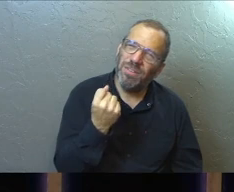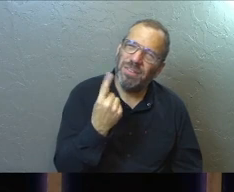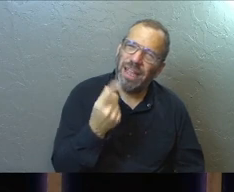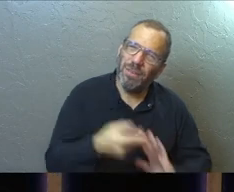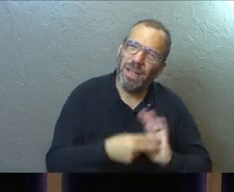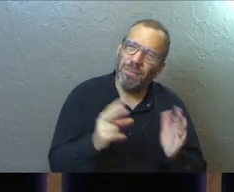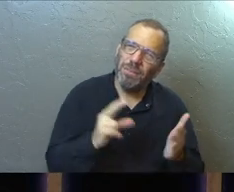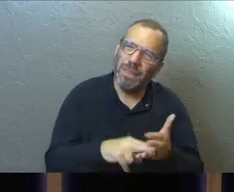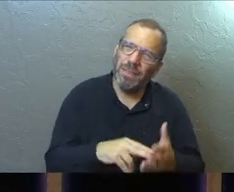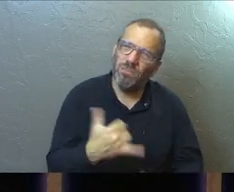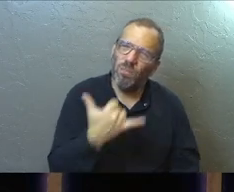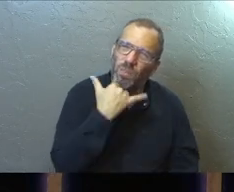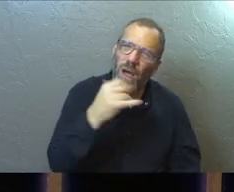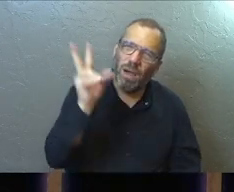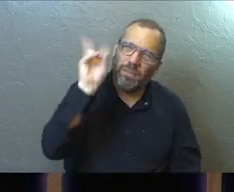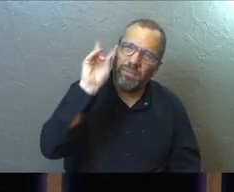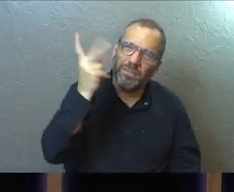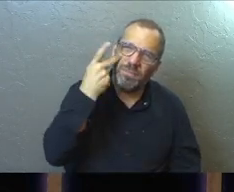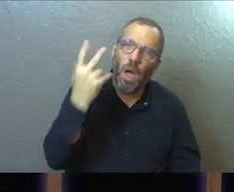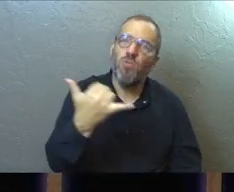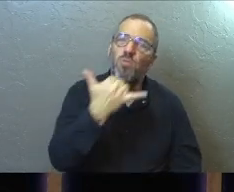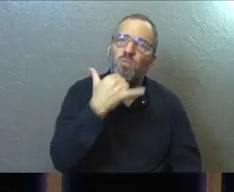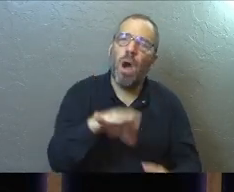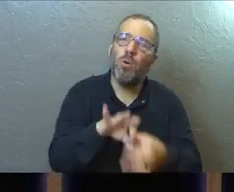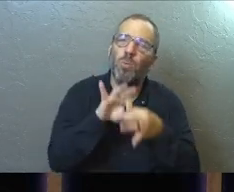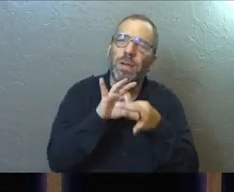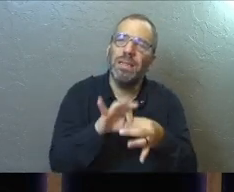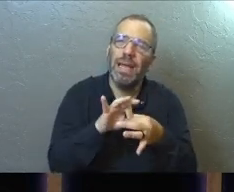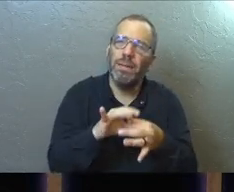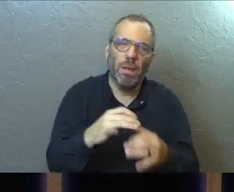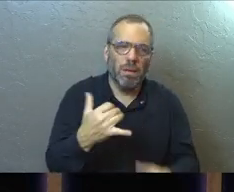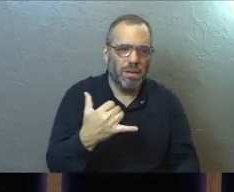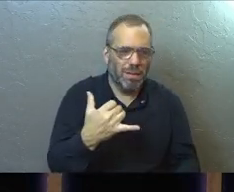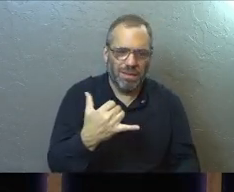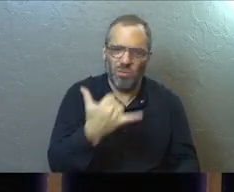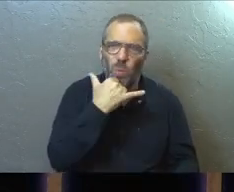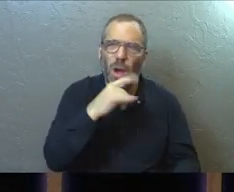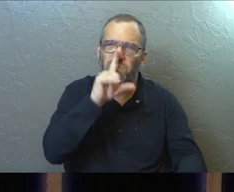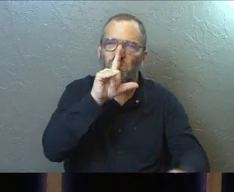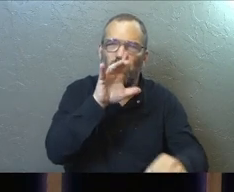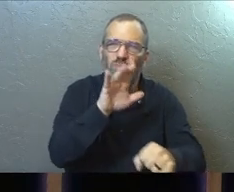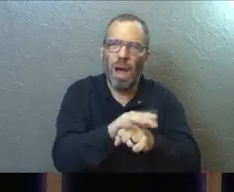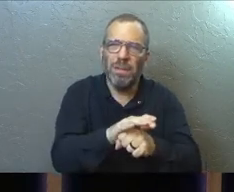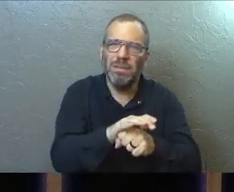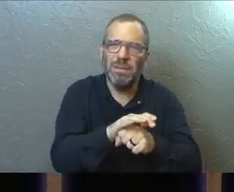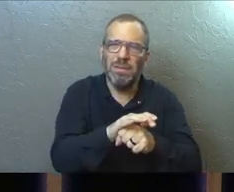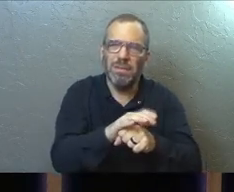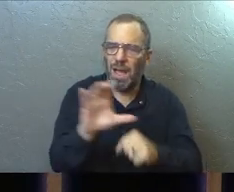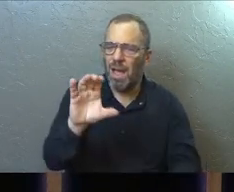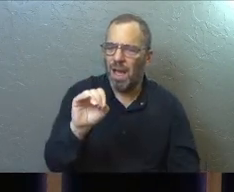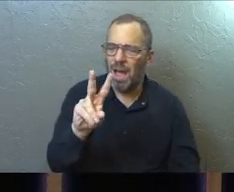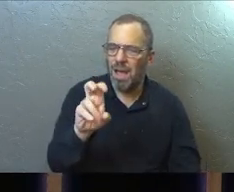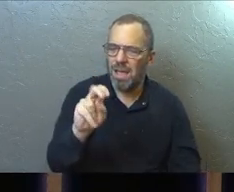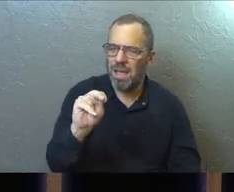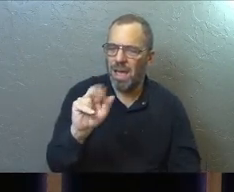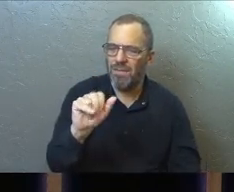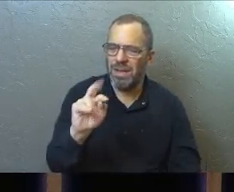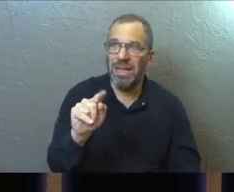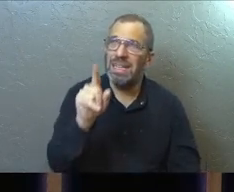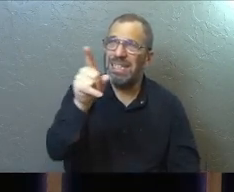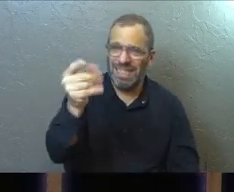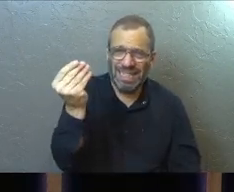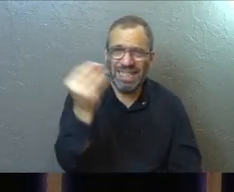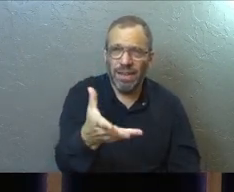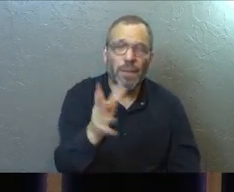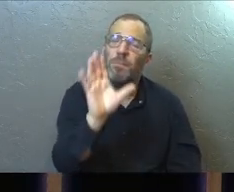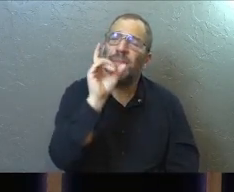wrong, it's in the wrong relationship. It's in the wrong covenant. That's not what he presents. And